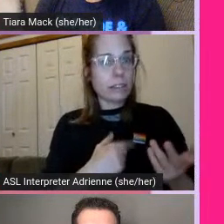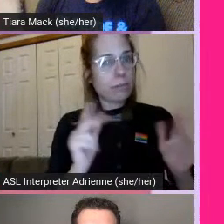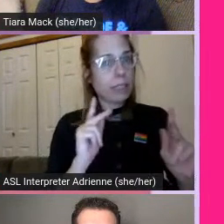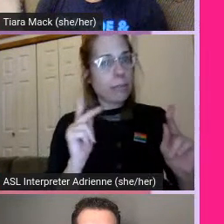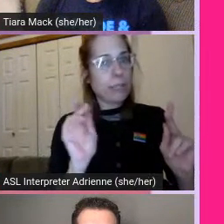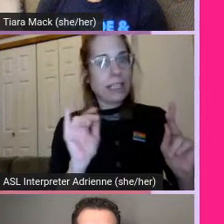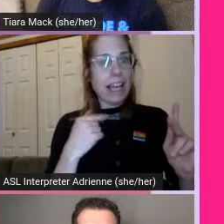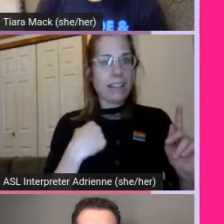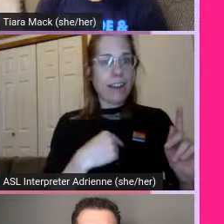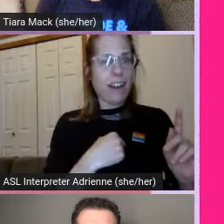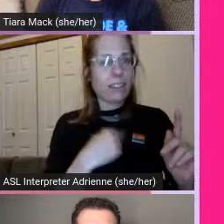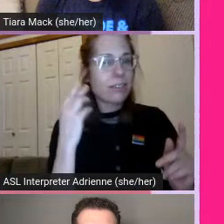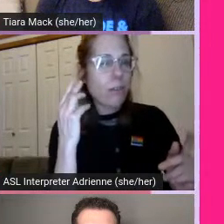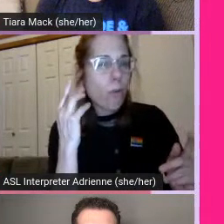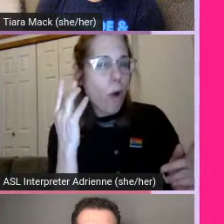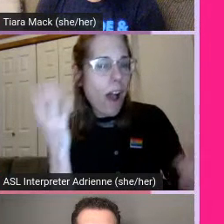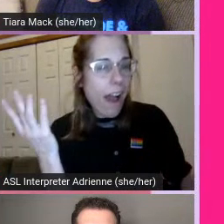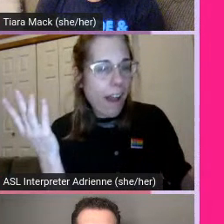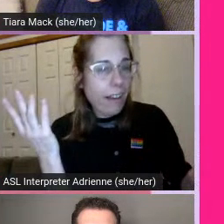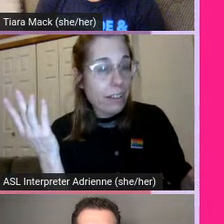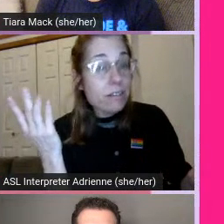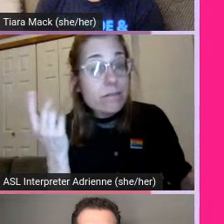chat?